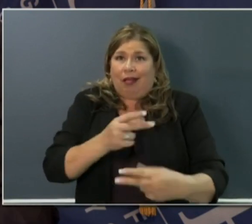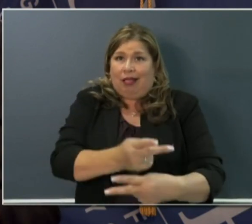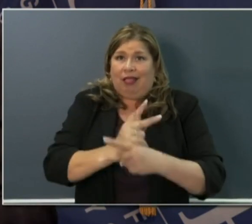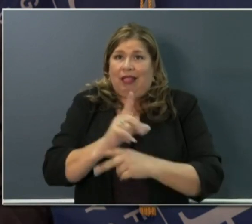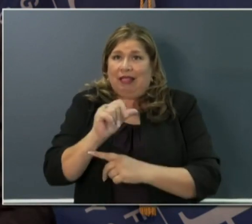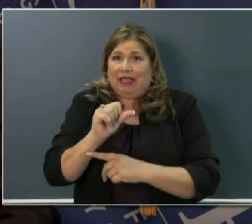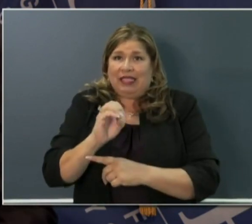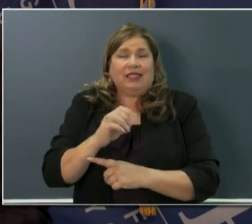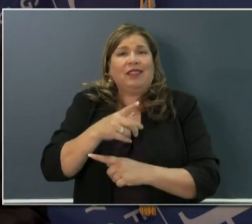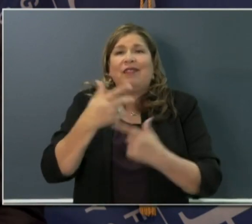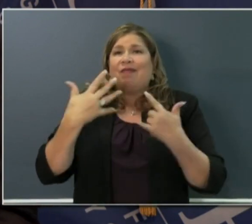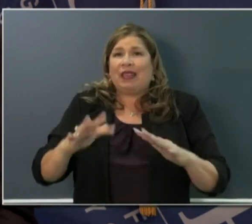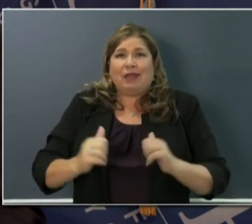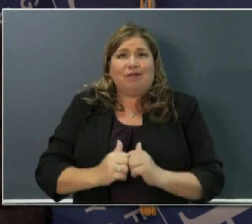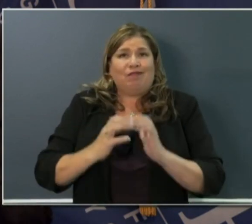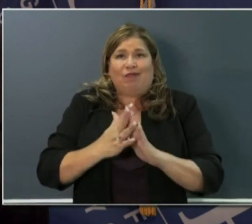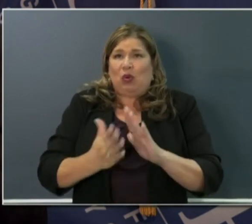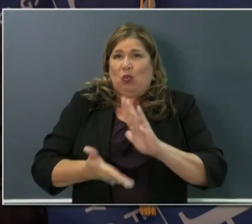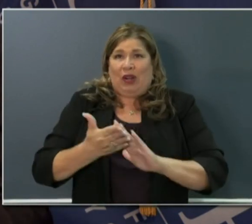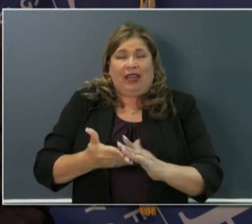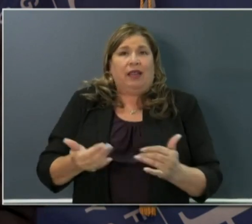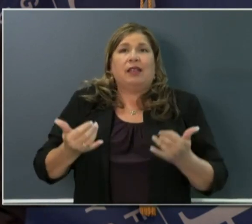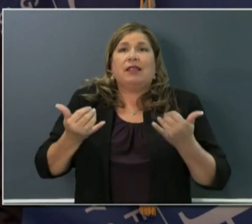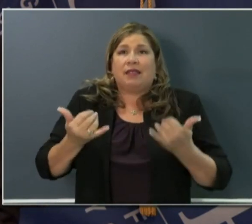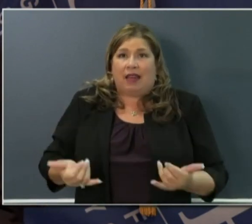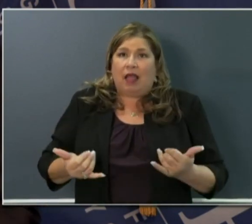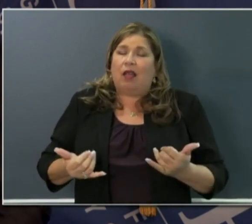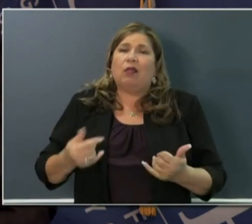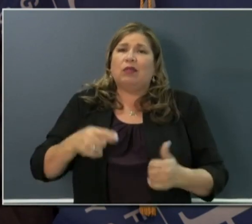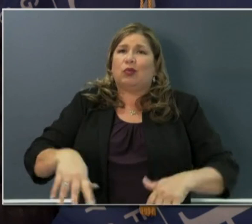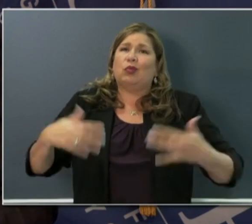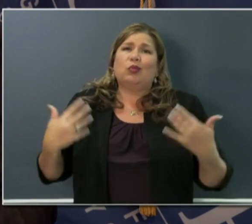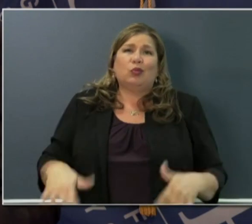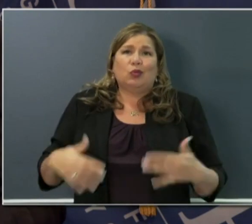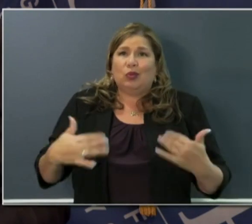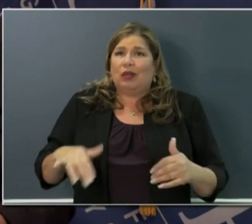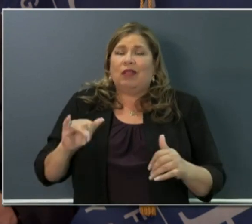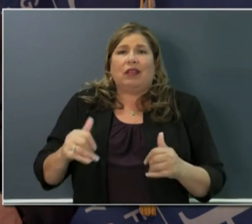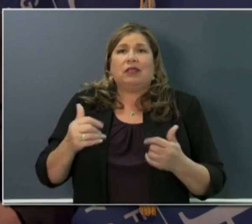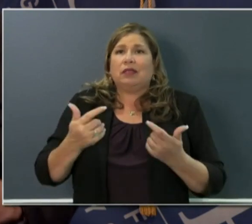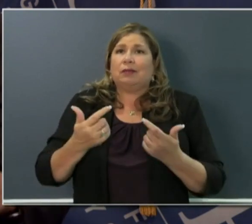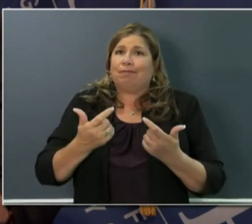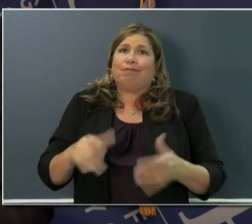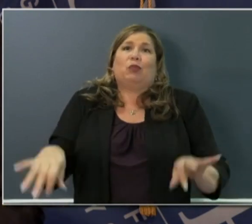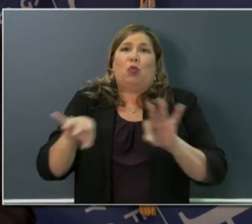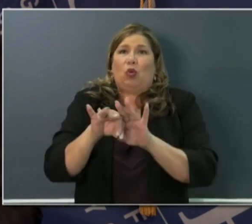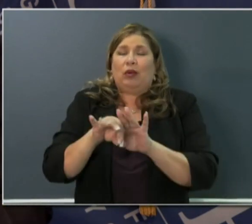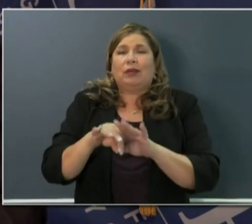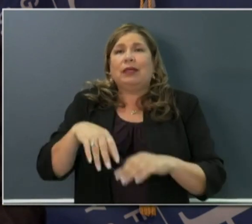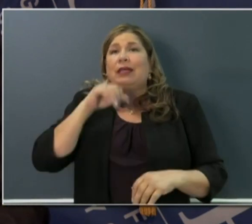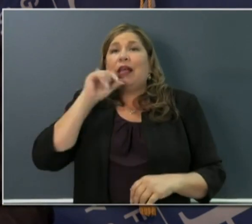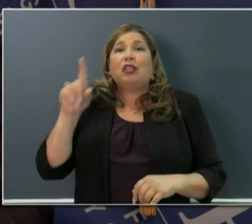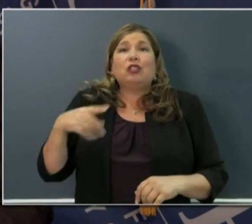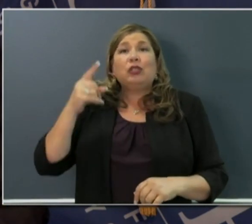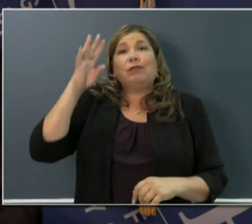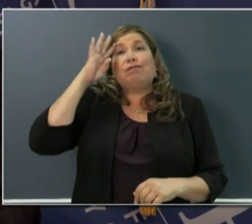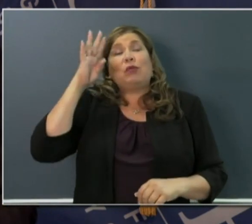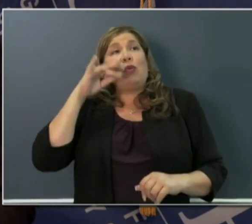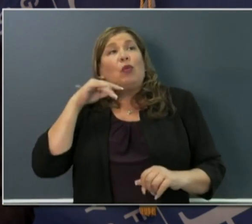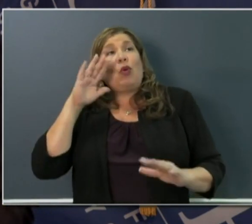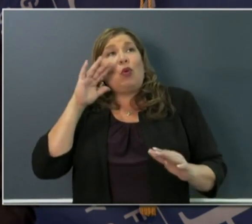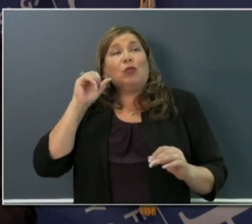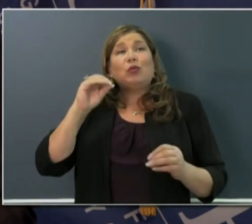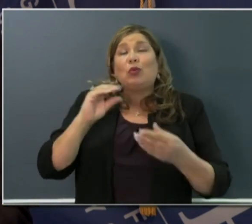already operational today. That's a significant milestone. We're not just having conversations in the abstract